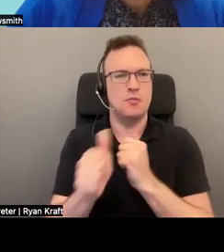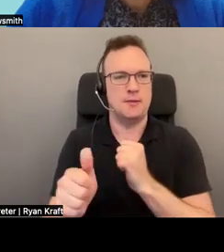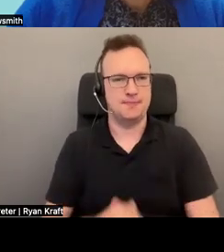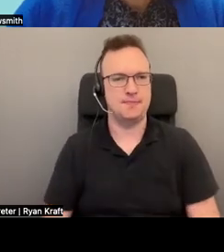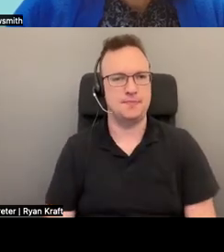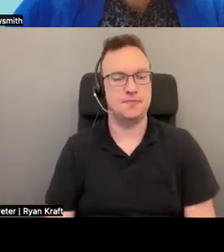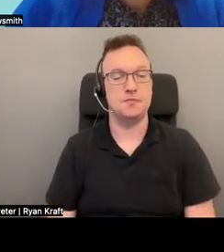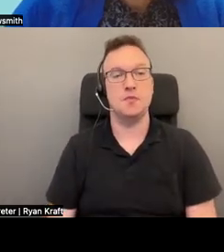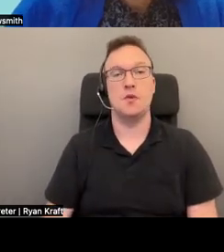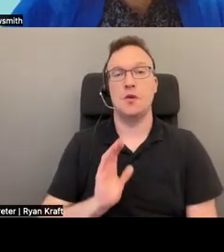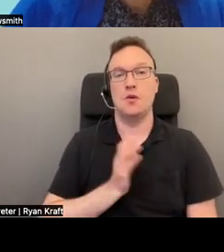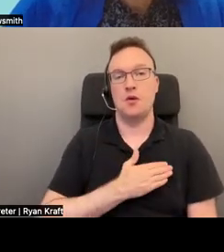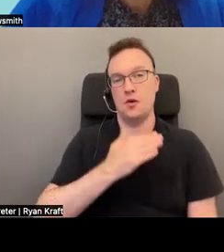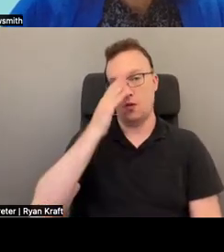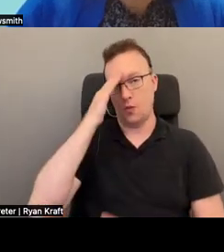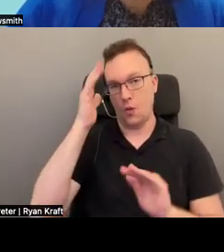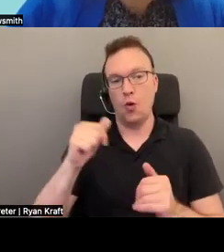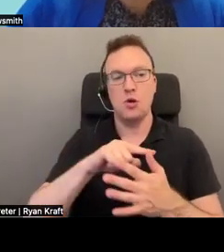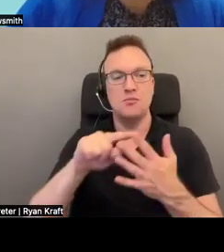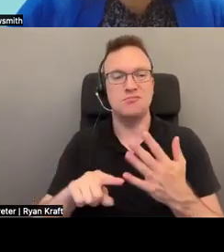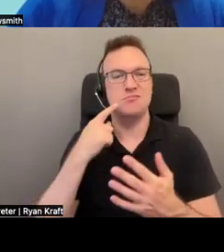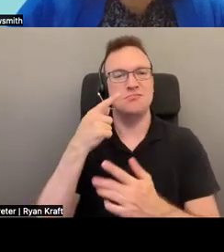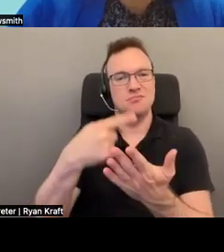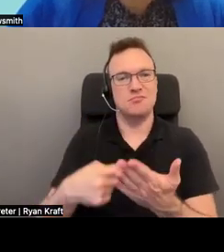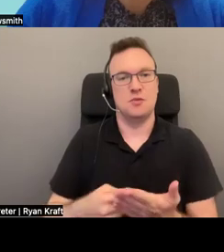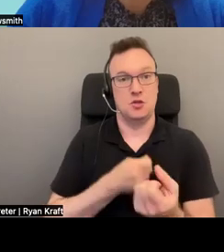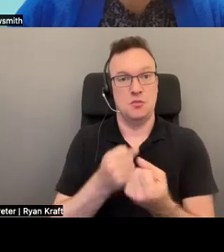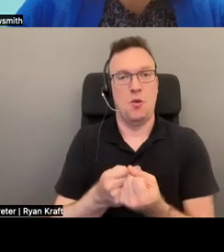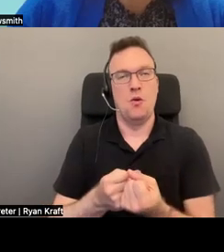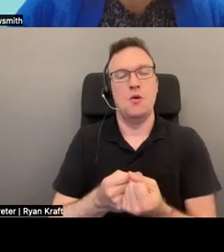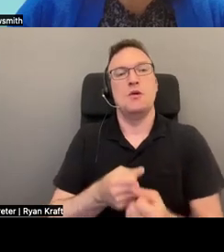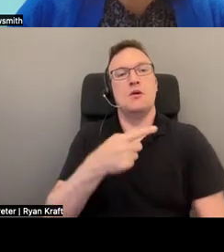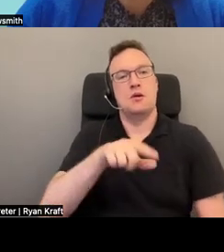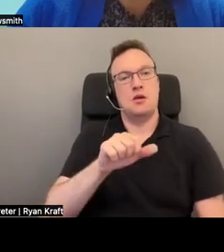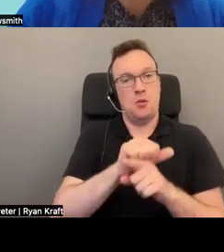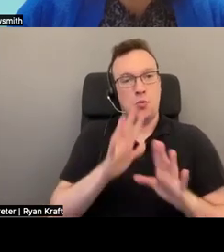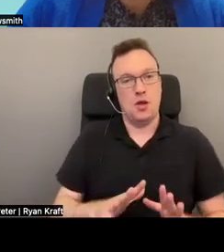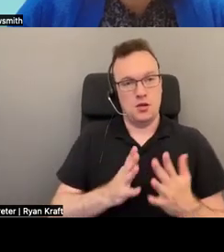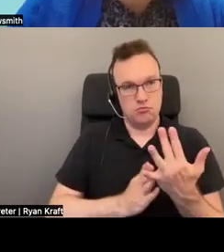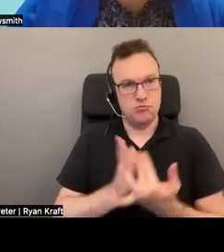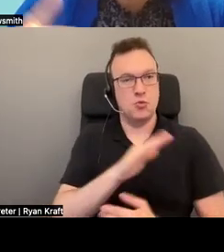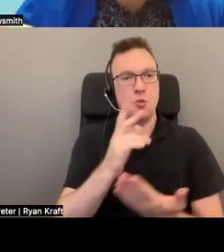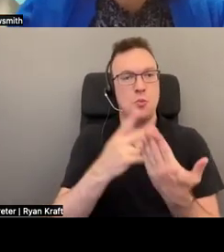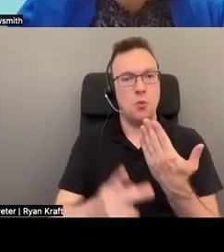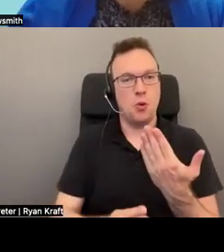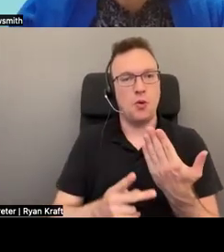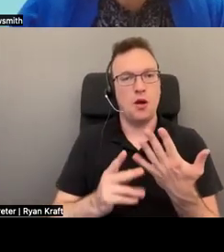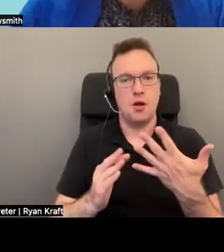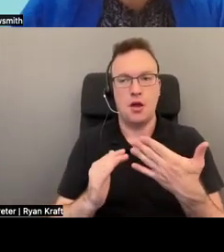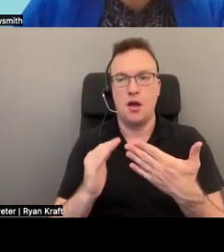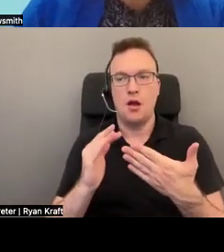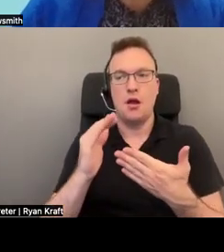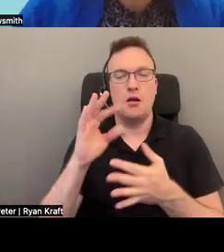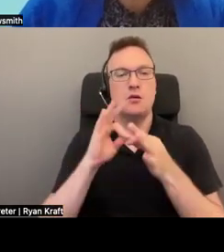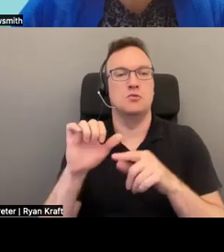Our hope is by offering these supports, we can get more apprentices through their program, progressing through the levels of their